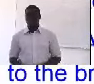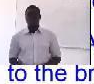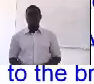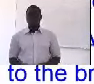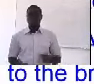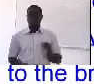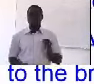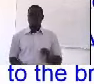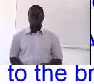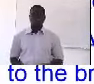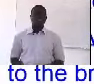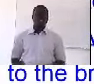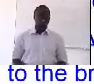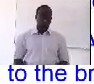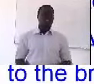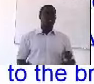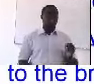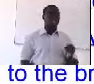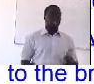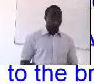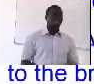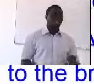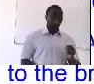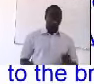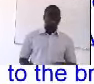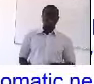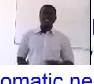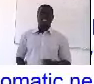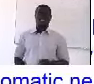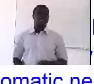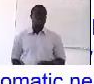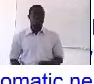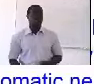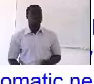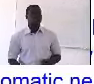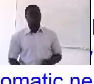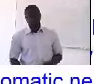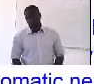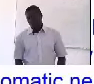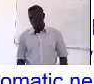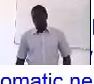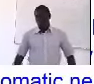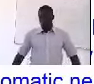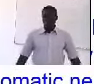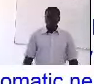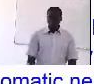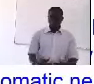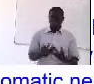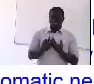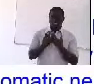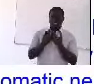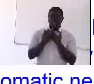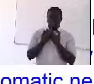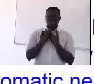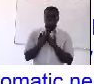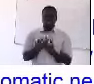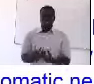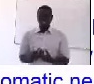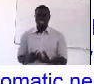is SNS, somatic nervous system, and the automatic nervous system is